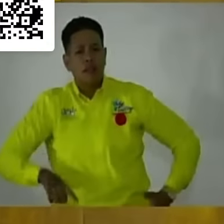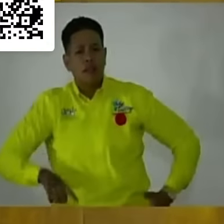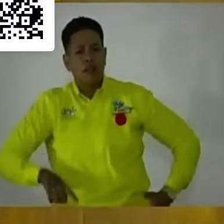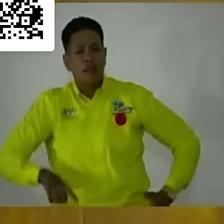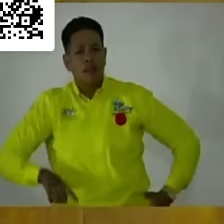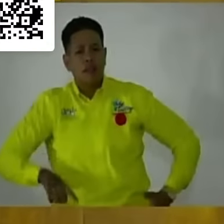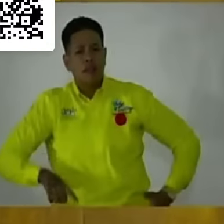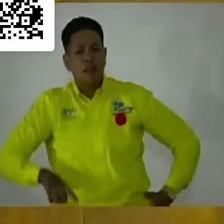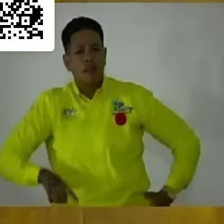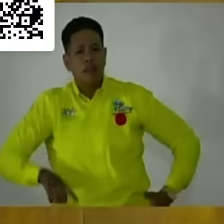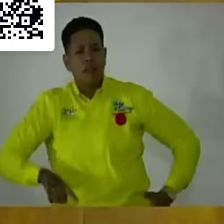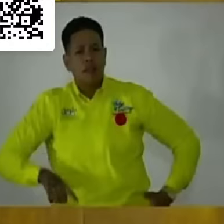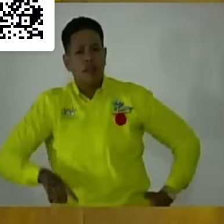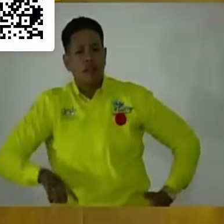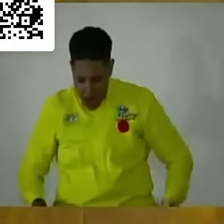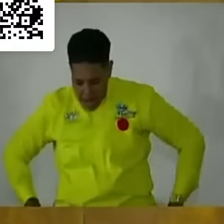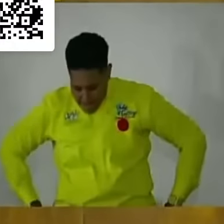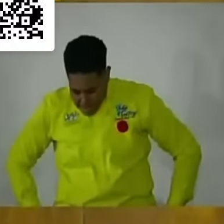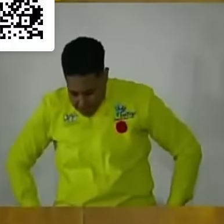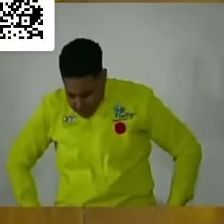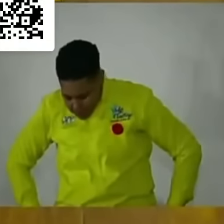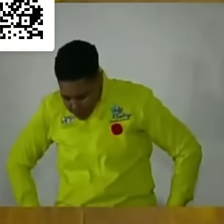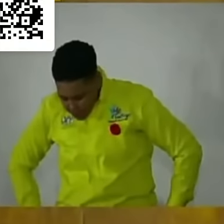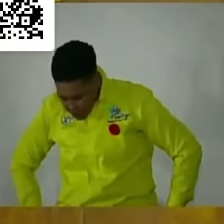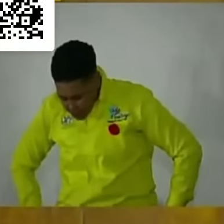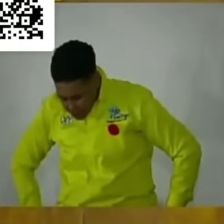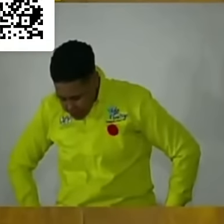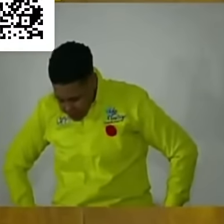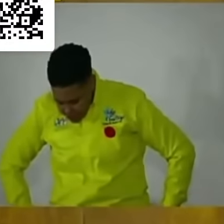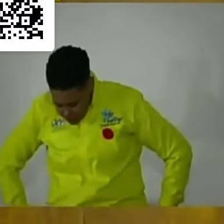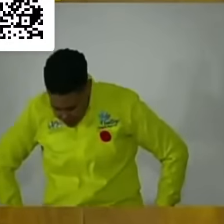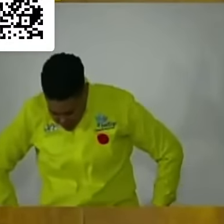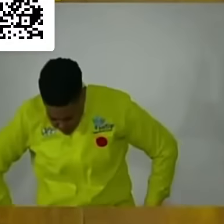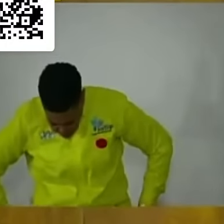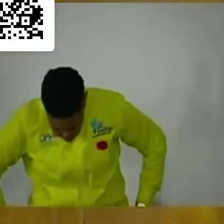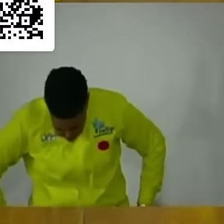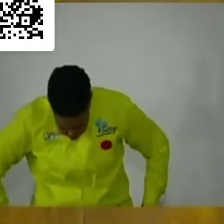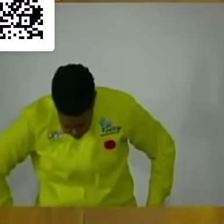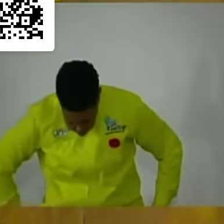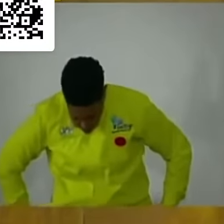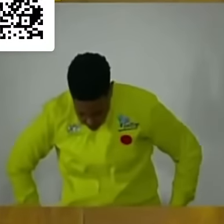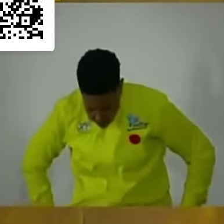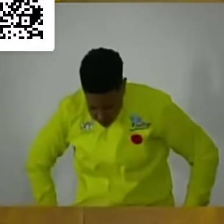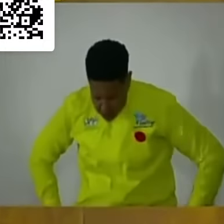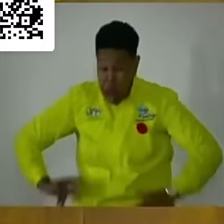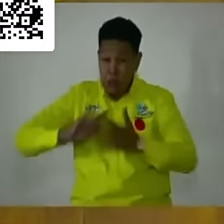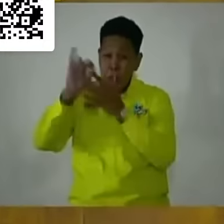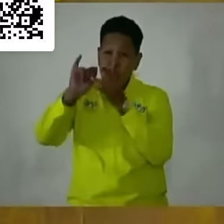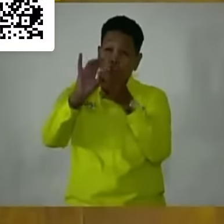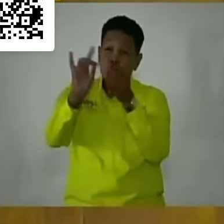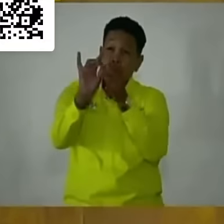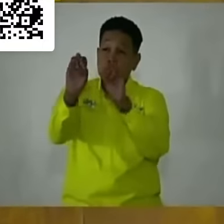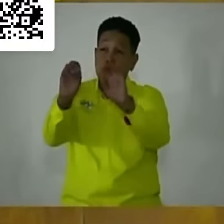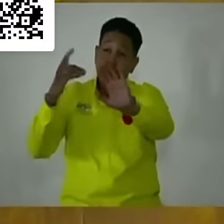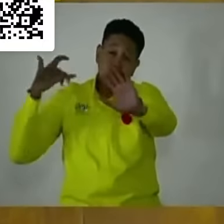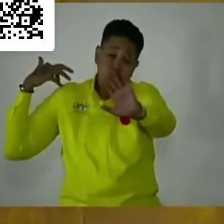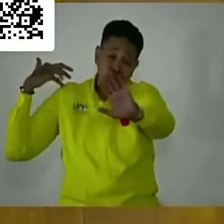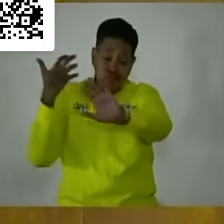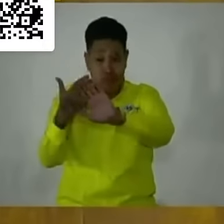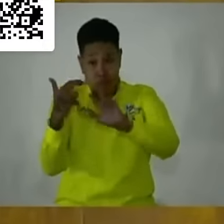to our communities? In terms of the projects which you speak of, which have been done over the past phases, have they been assessed?